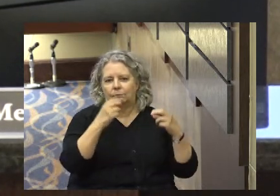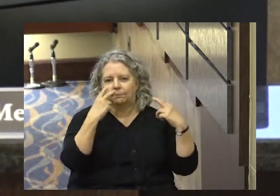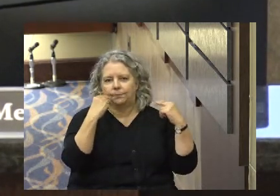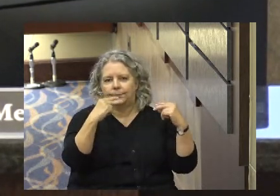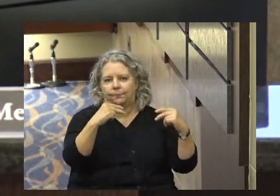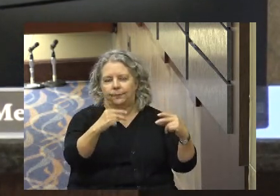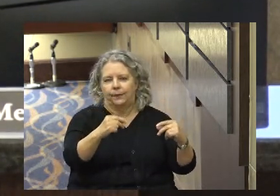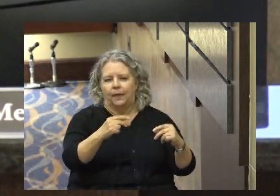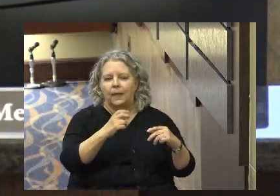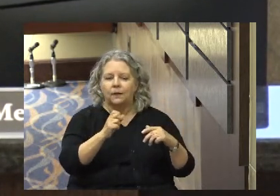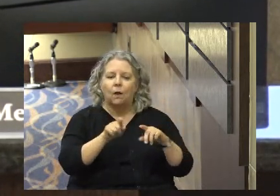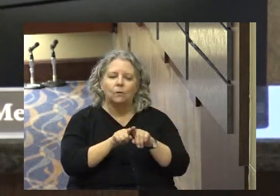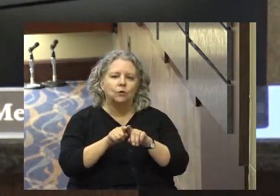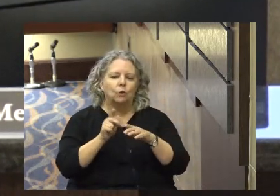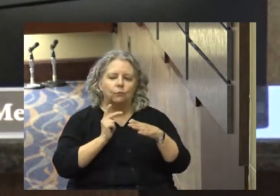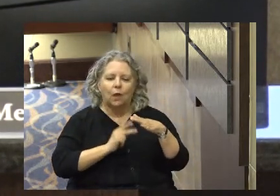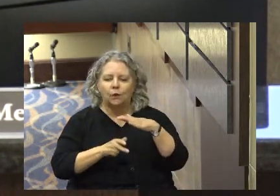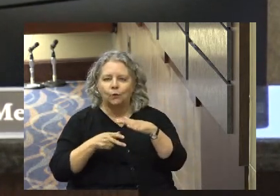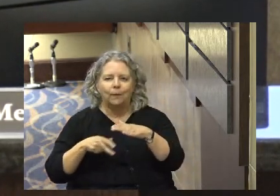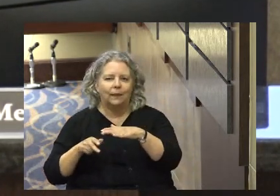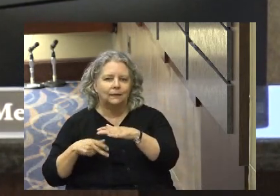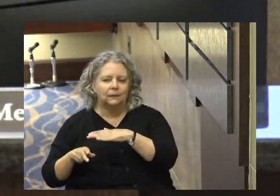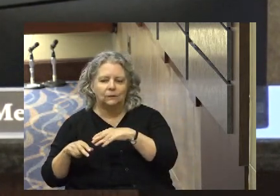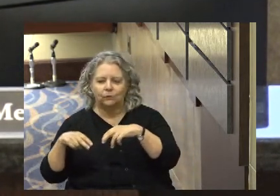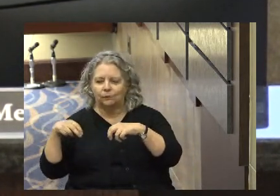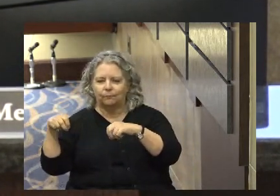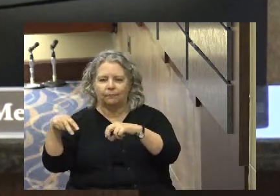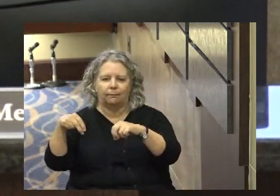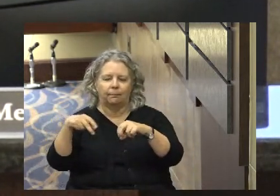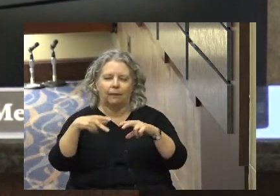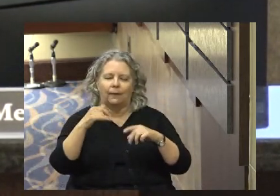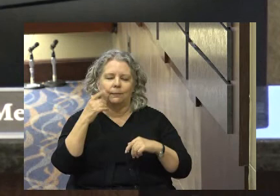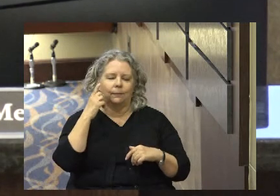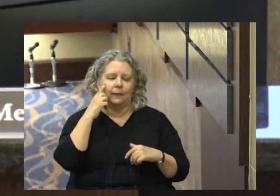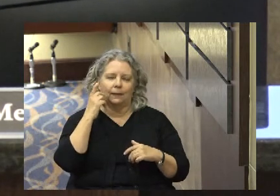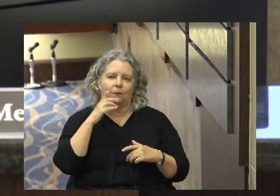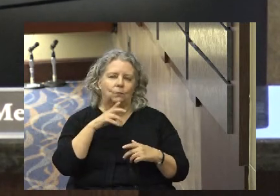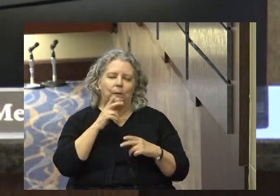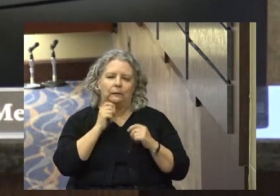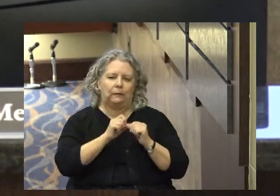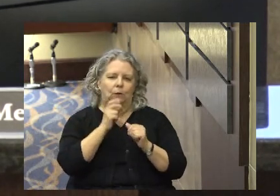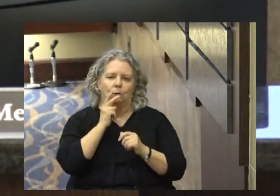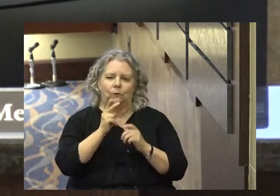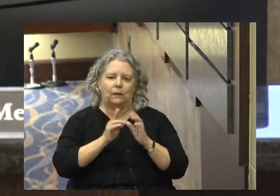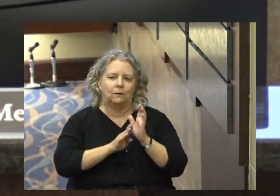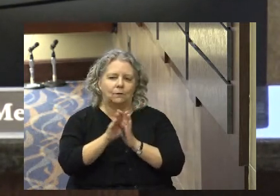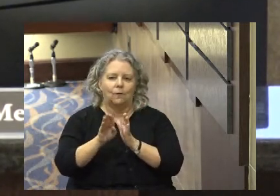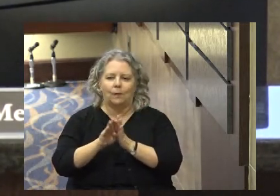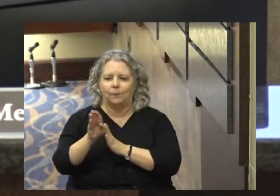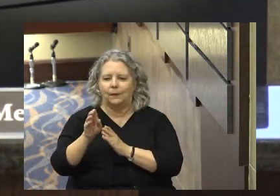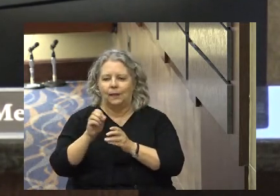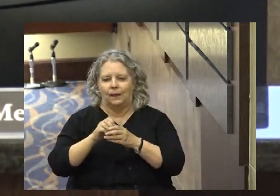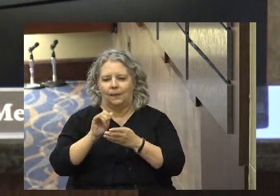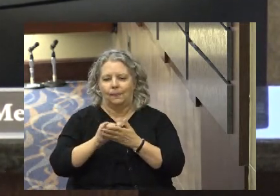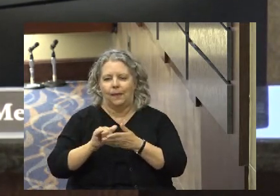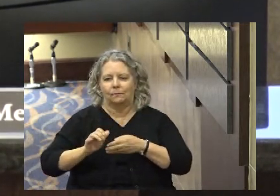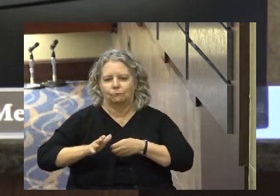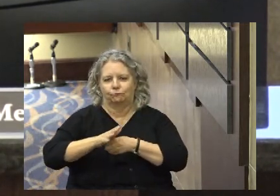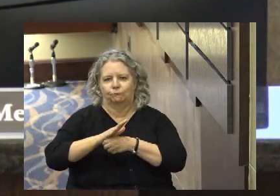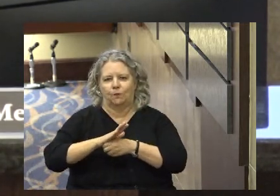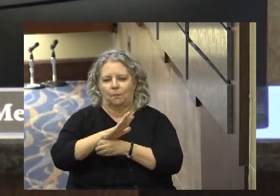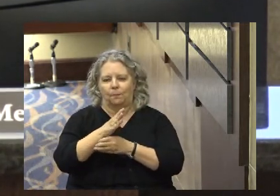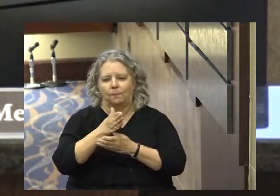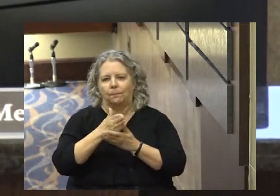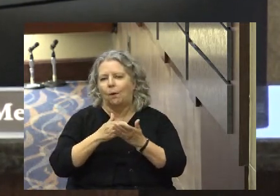really thrilling. And I think that as we see the continued development in this part of the city, this is just going to